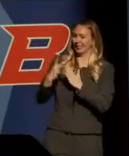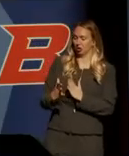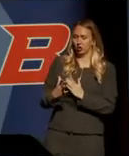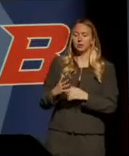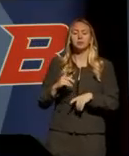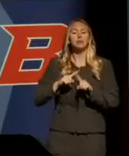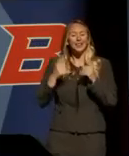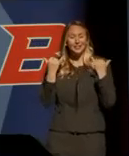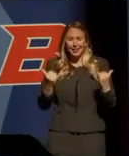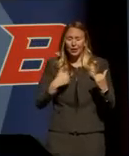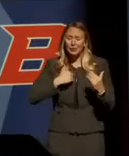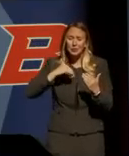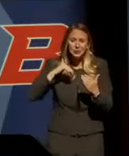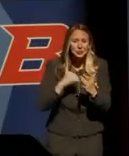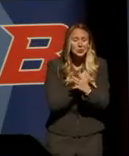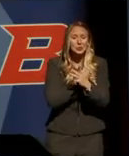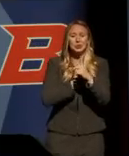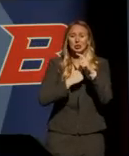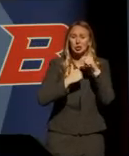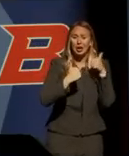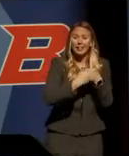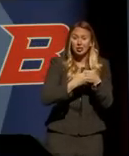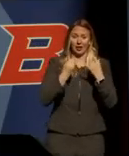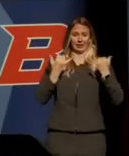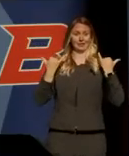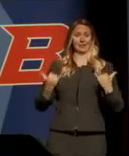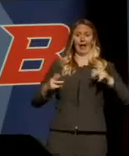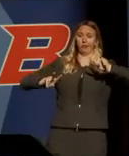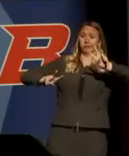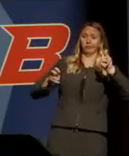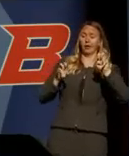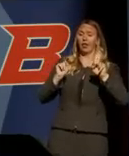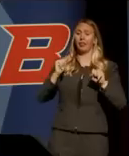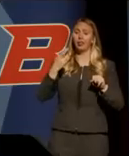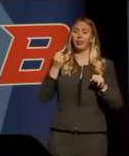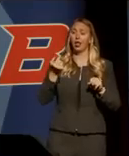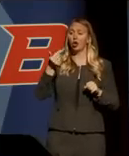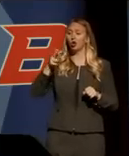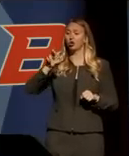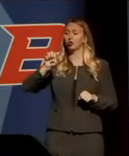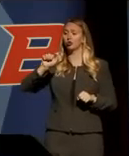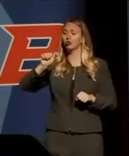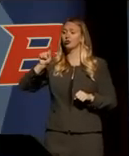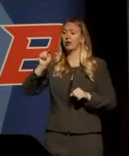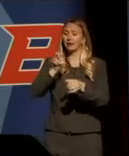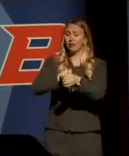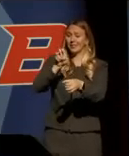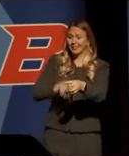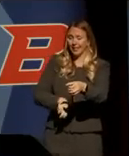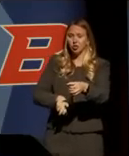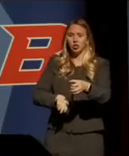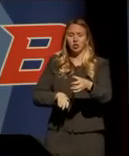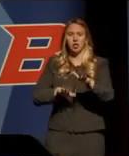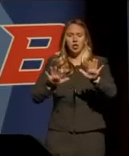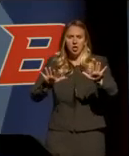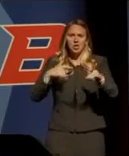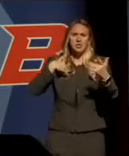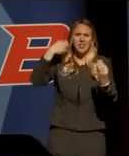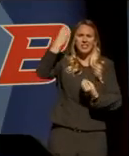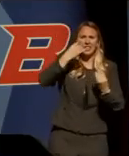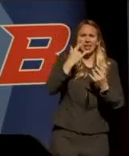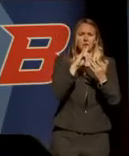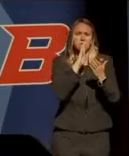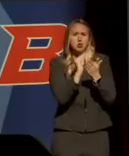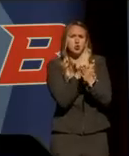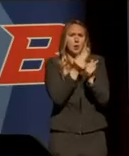face new challenges, and in a time of the Great Resignation, and in a time where we're thinking in new ways at the federal level and the state level